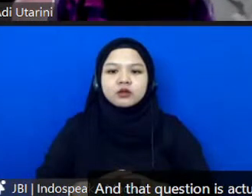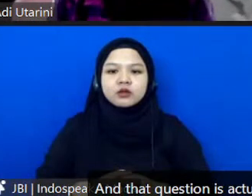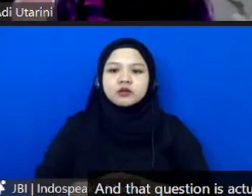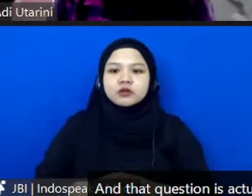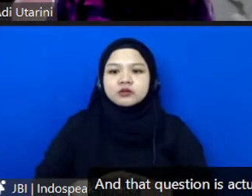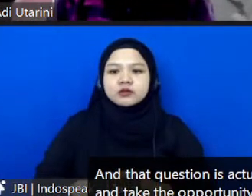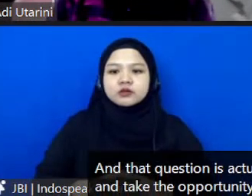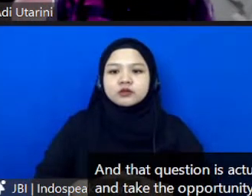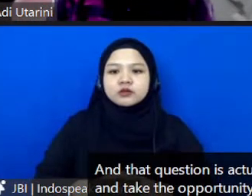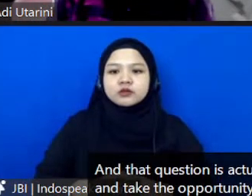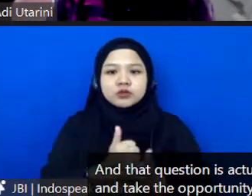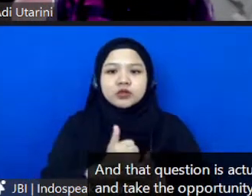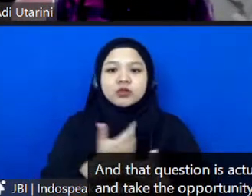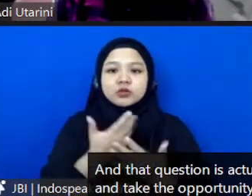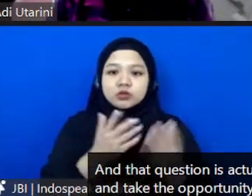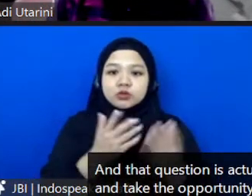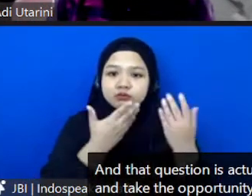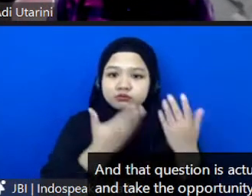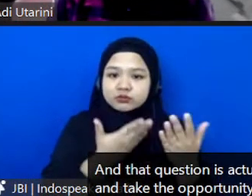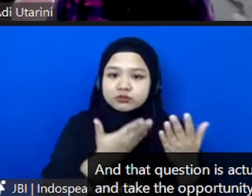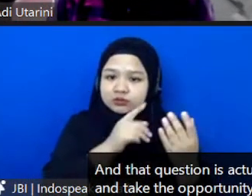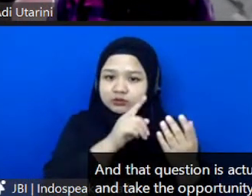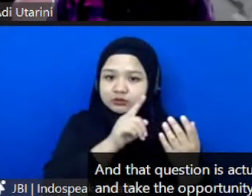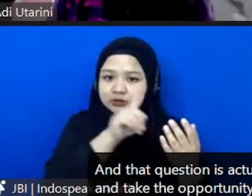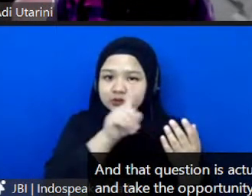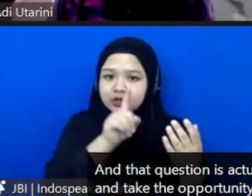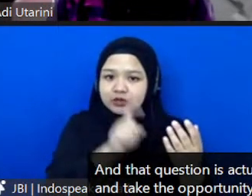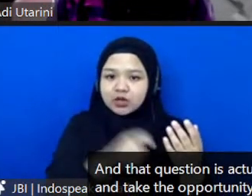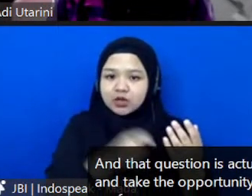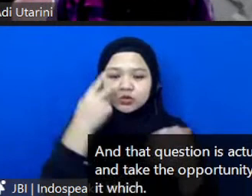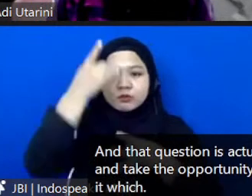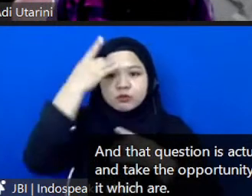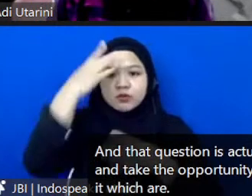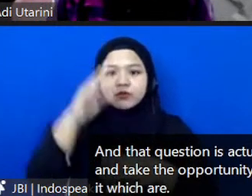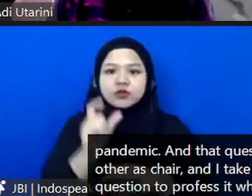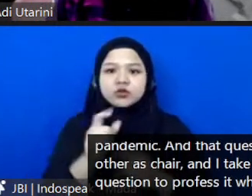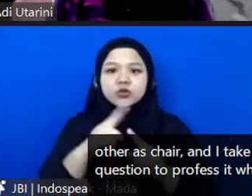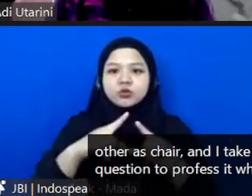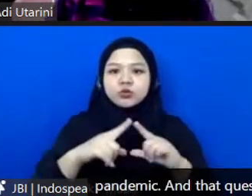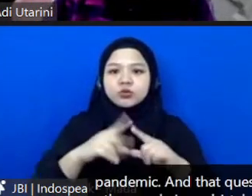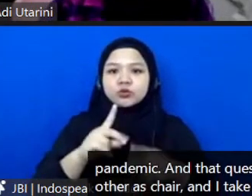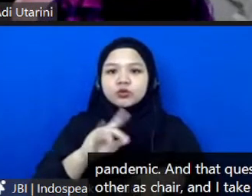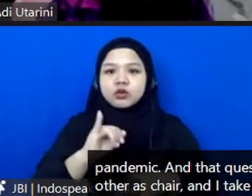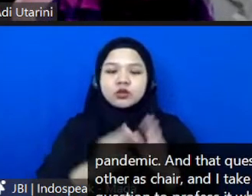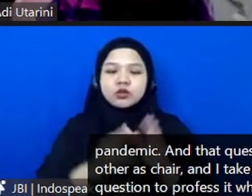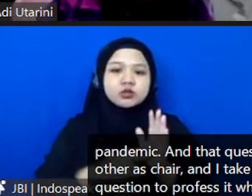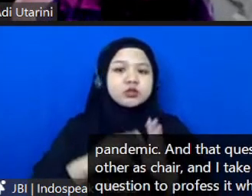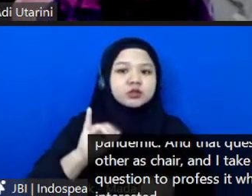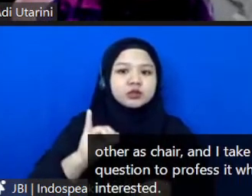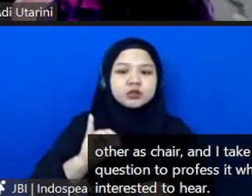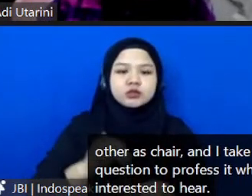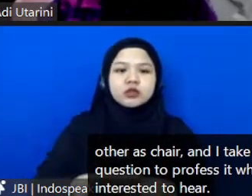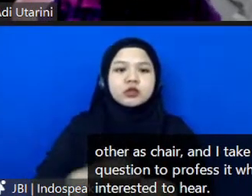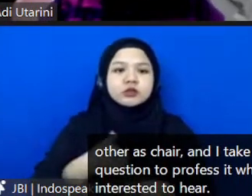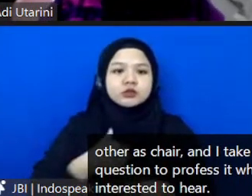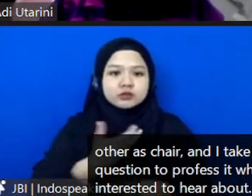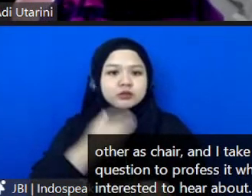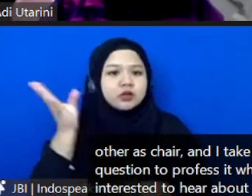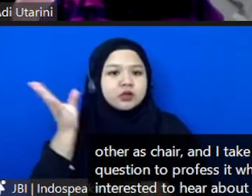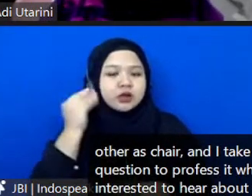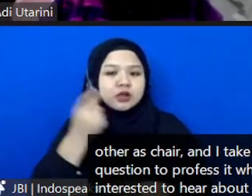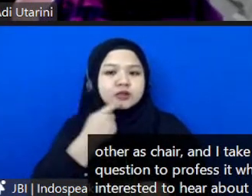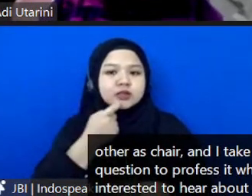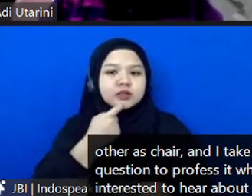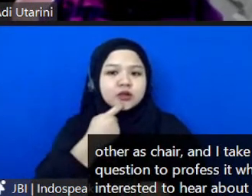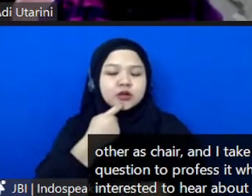the opportunity to direct a question to Professor Utarini. Professor, I was interested to hear you talked about